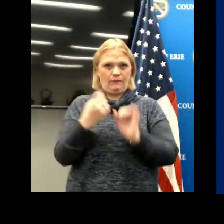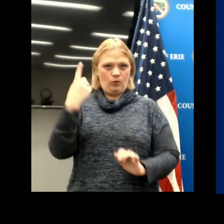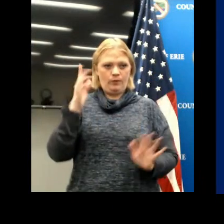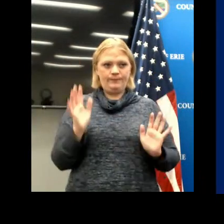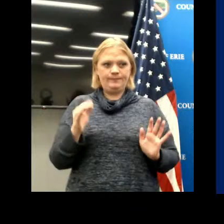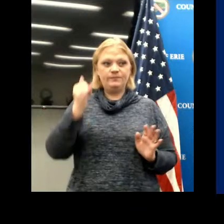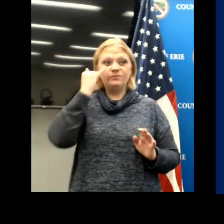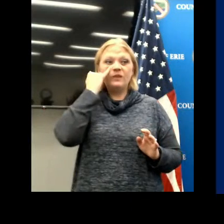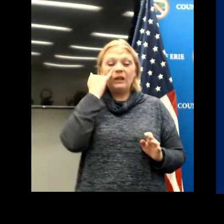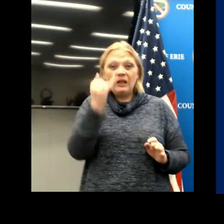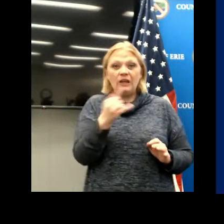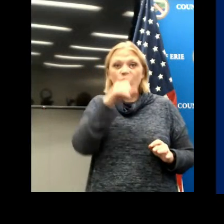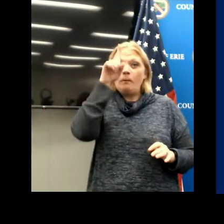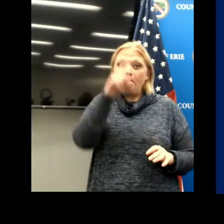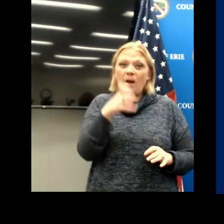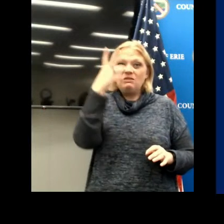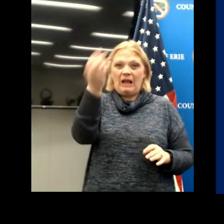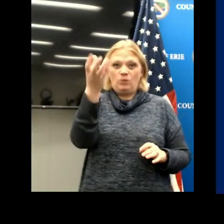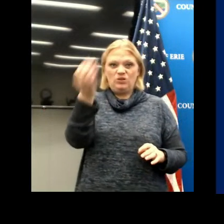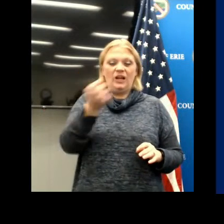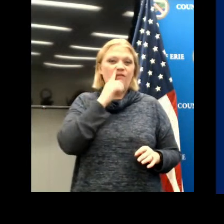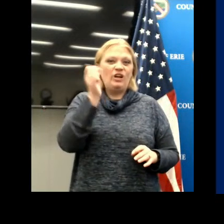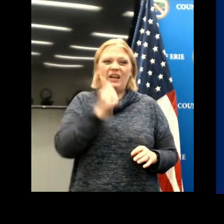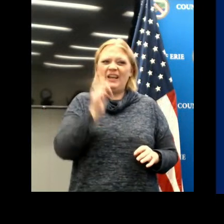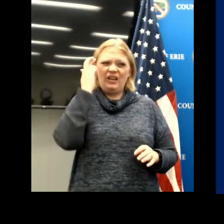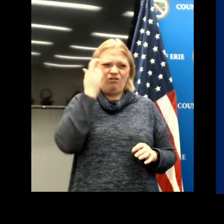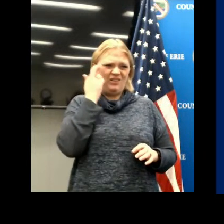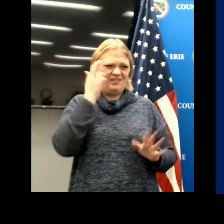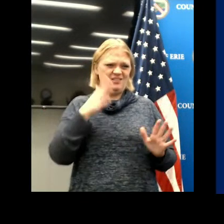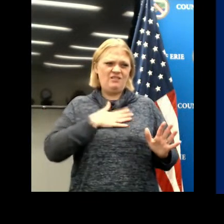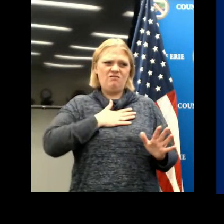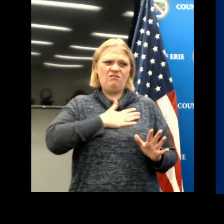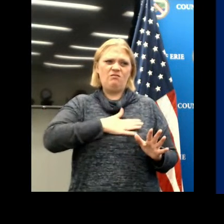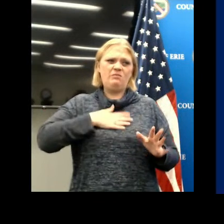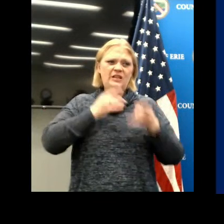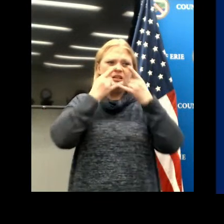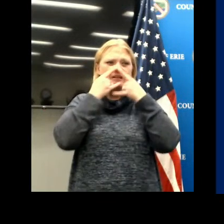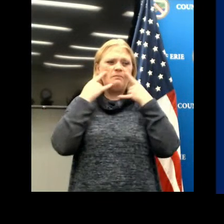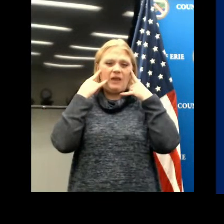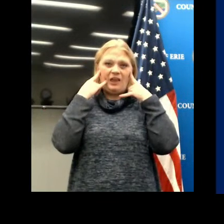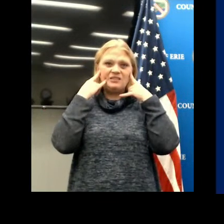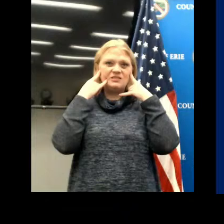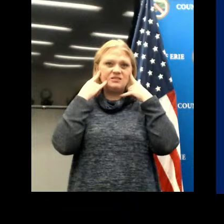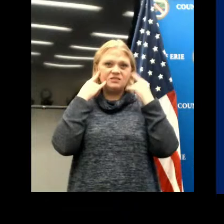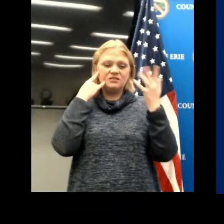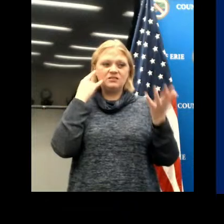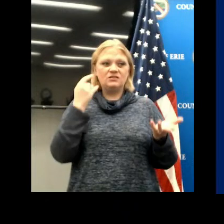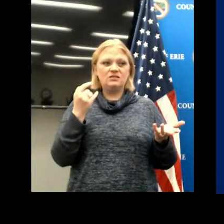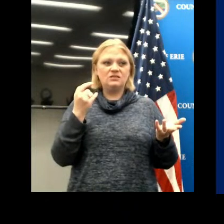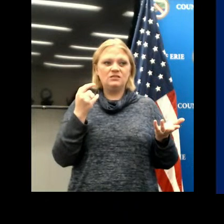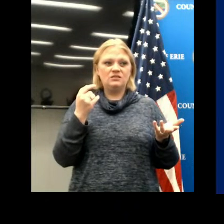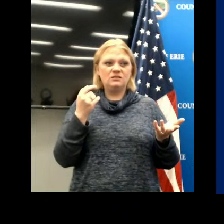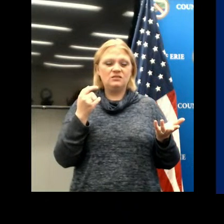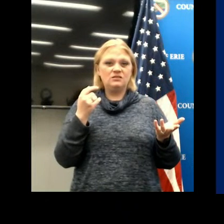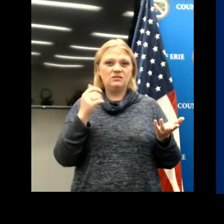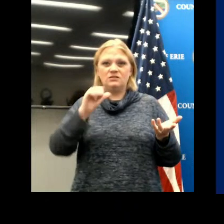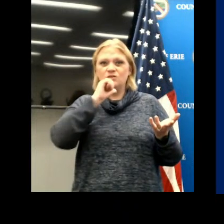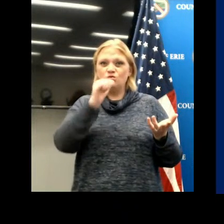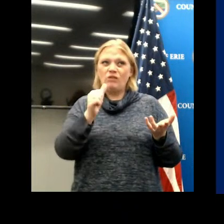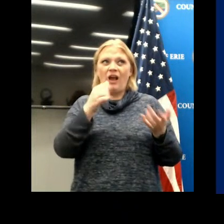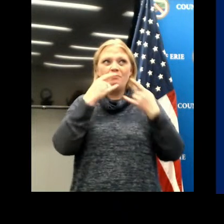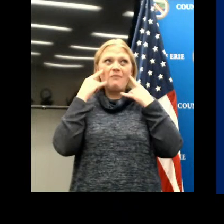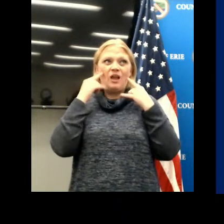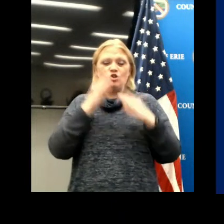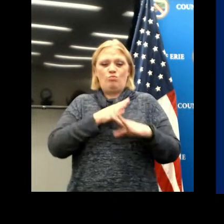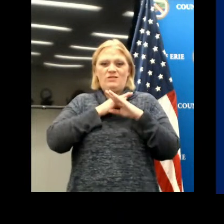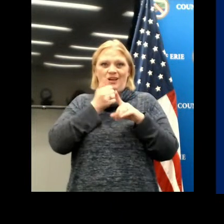you do have to go outside for any reason of your room, please wear a mask. It not only, you're not wearing it to protect you